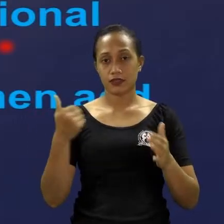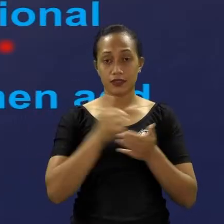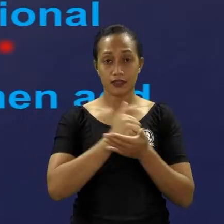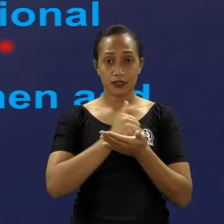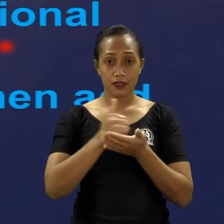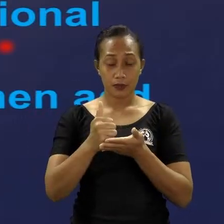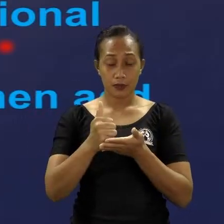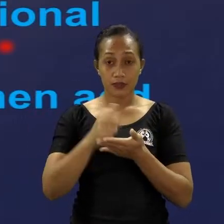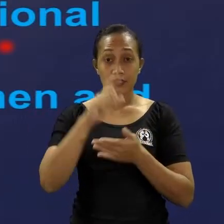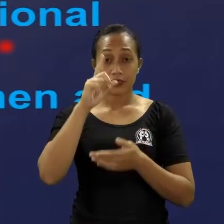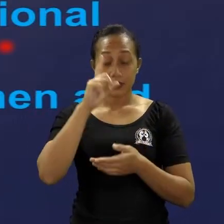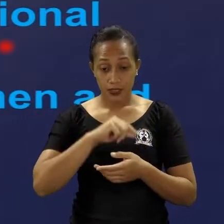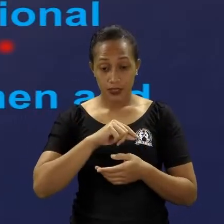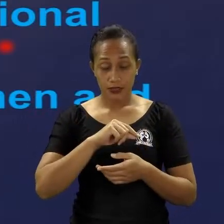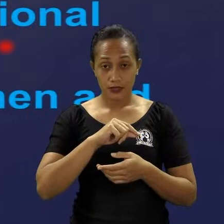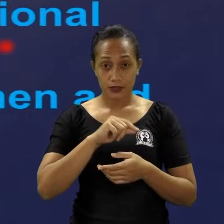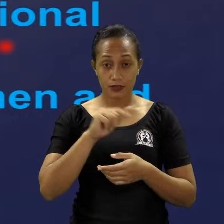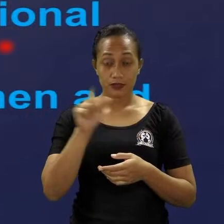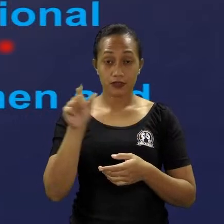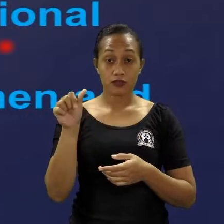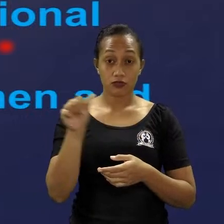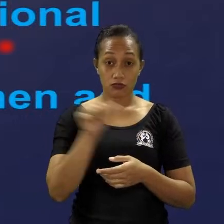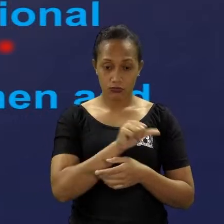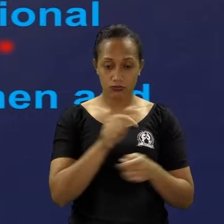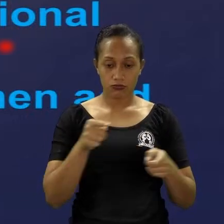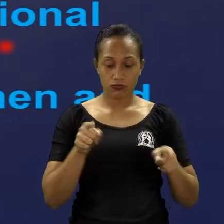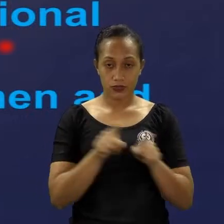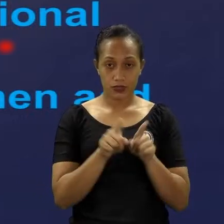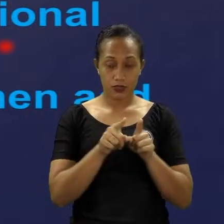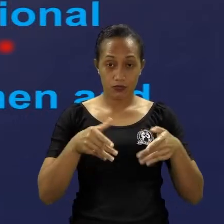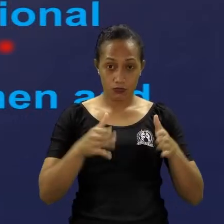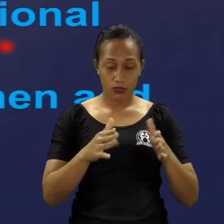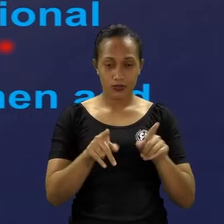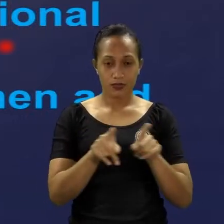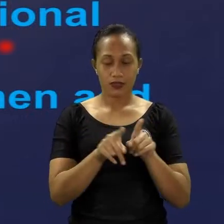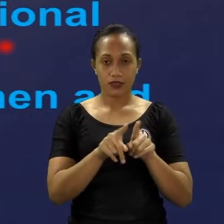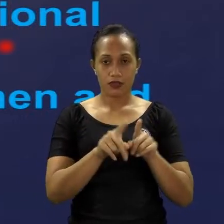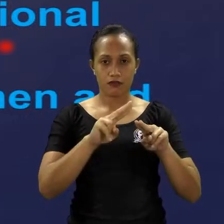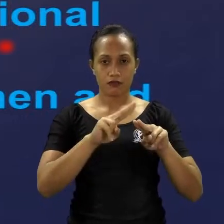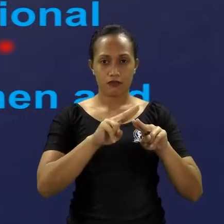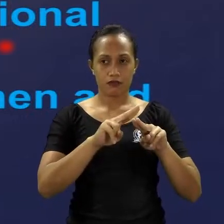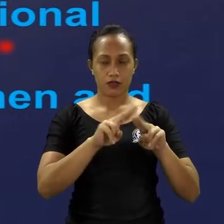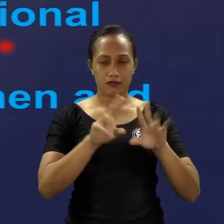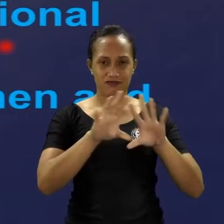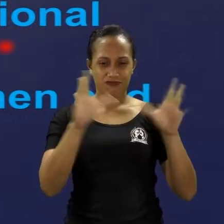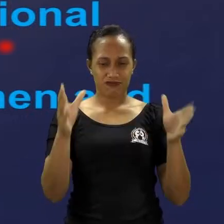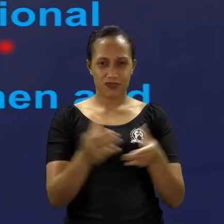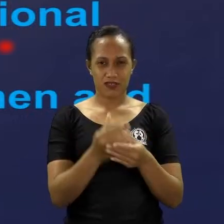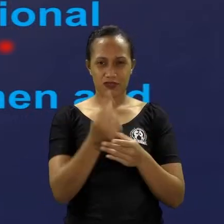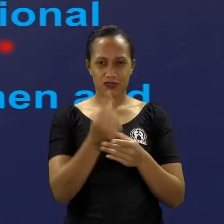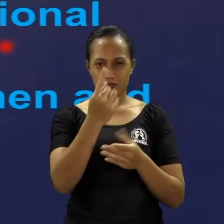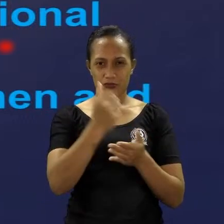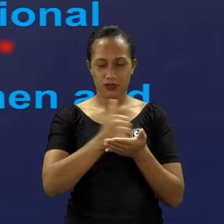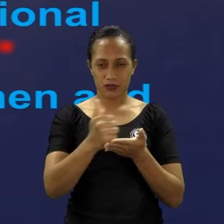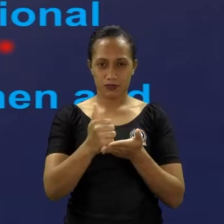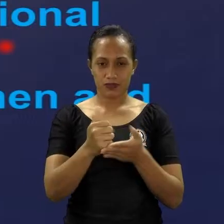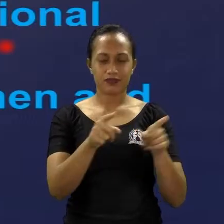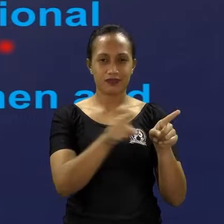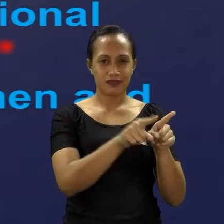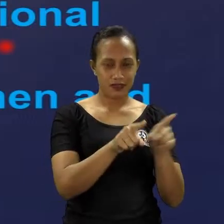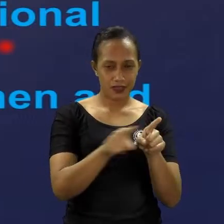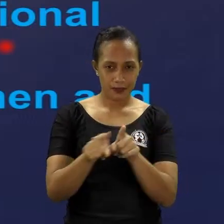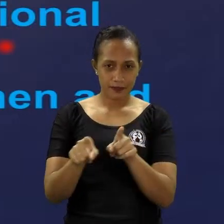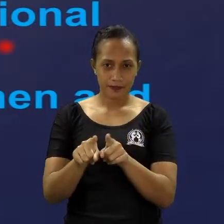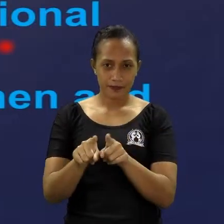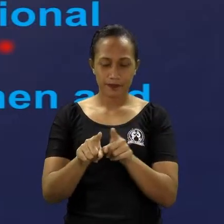numbers can be done in the same way as fractions. E te tusa leile whaupopoina